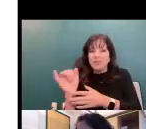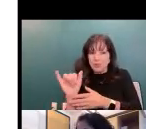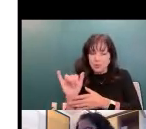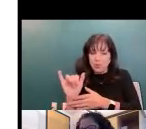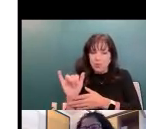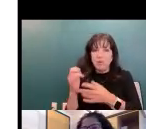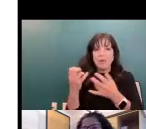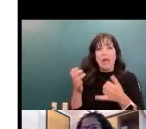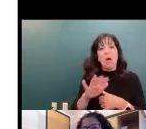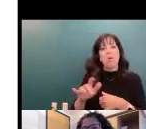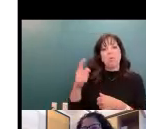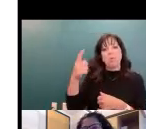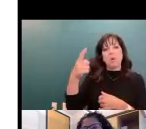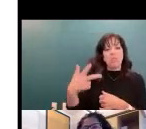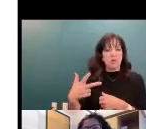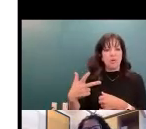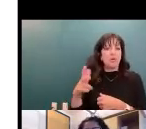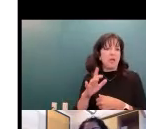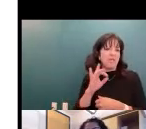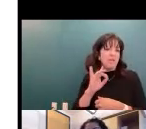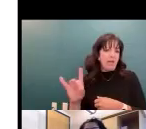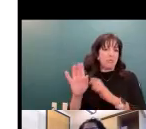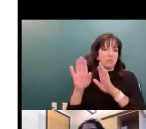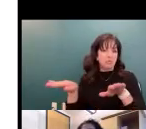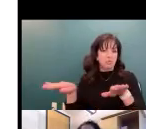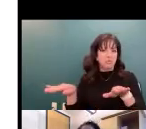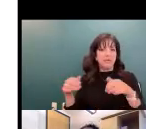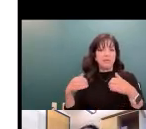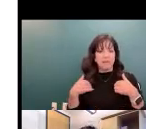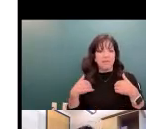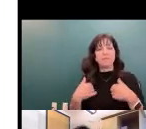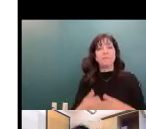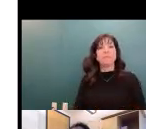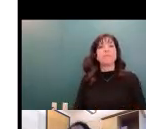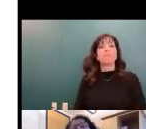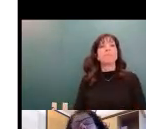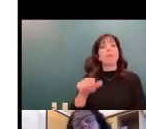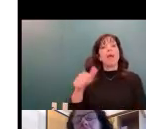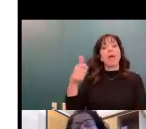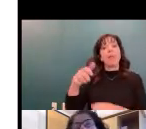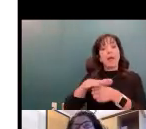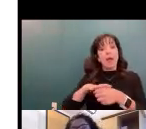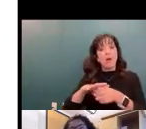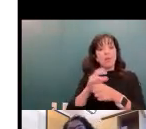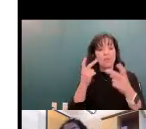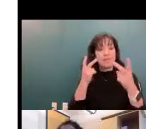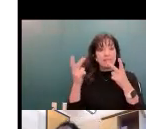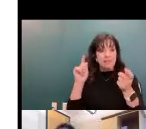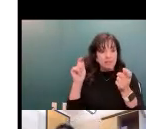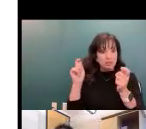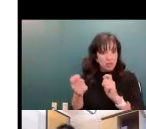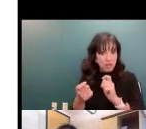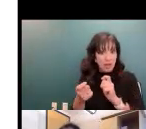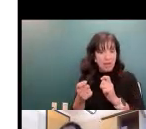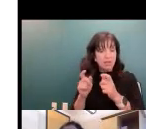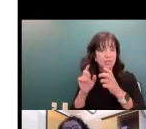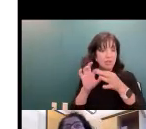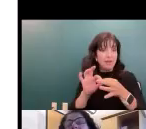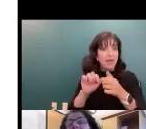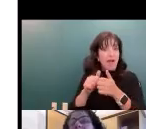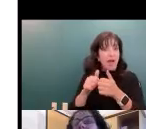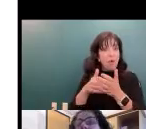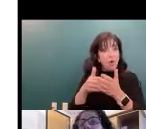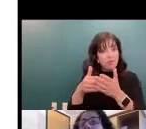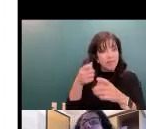third of 8-year-old children. All right. Another area we have seen a change in terms of the prevalence of